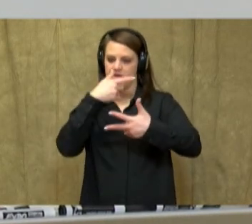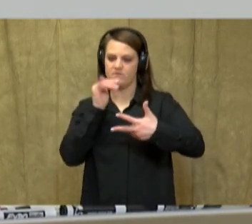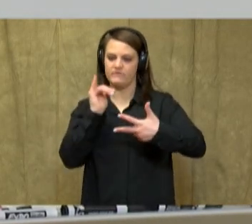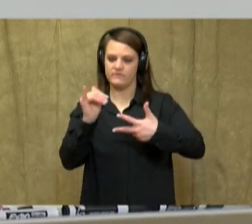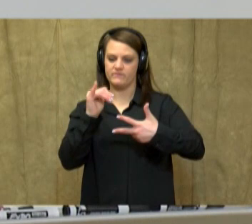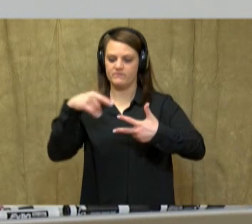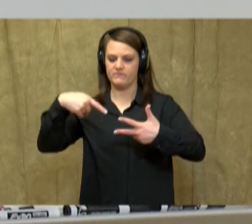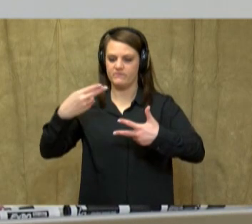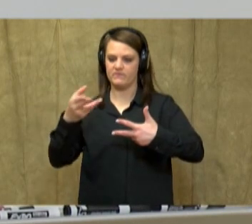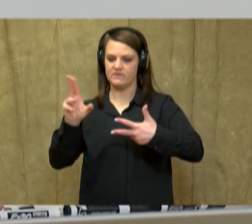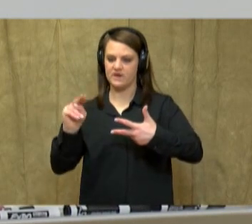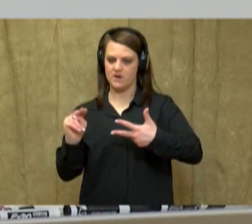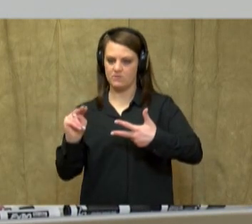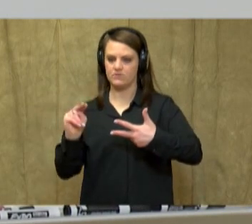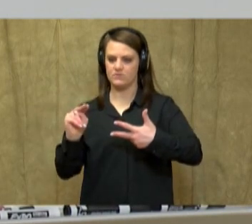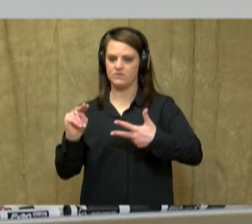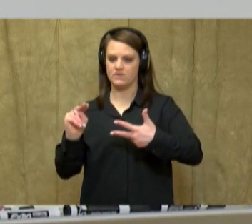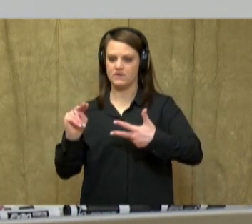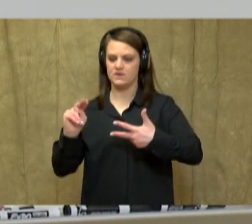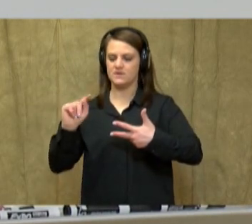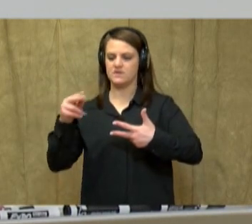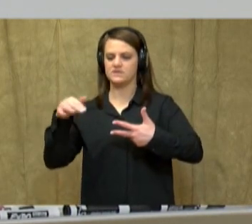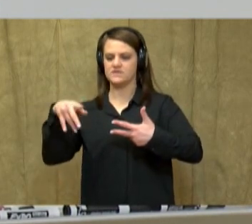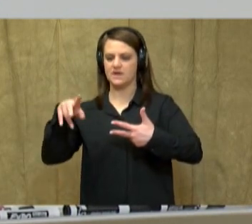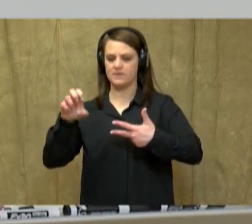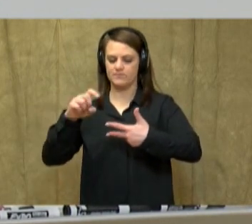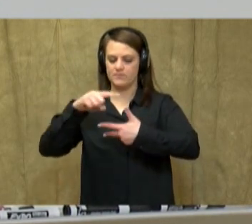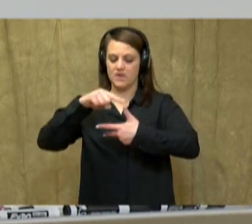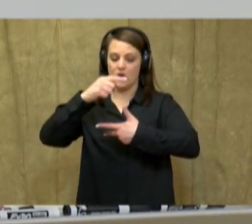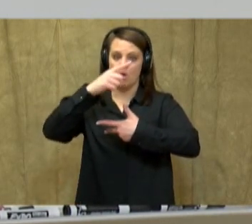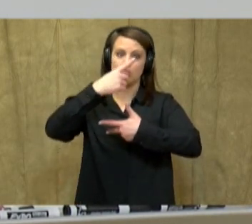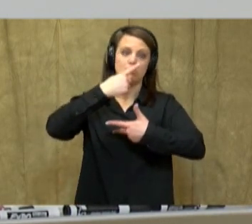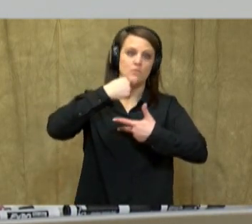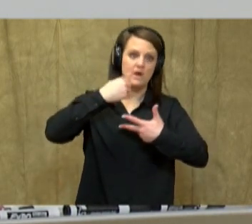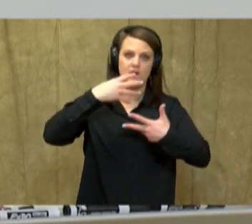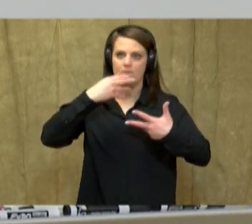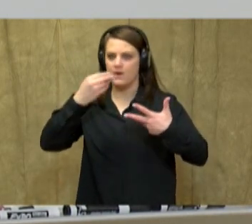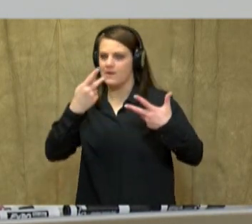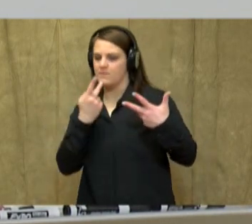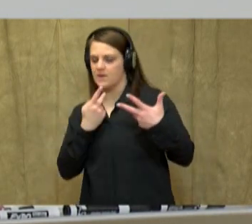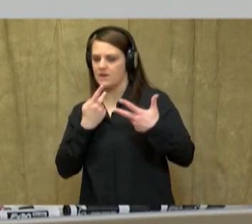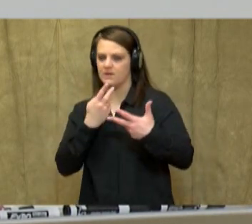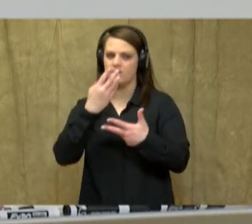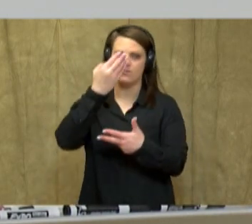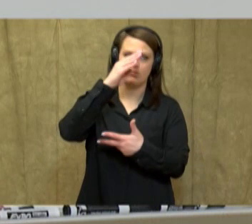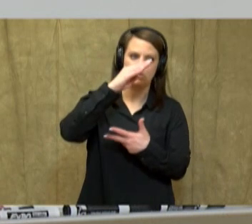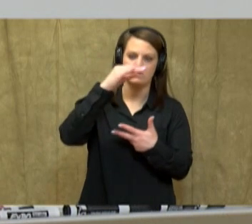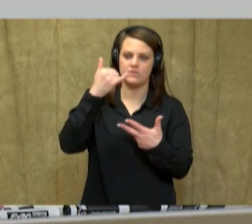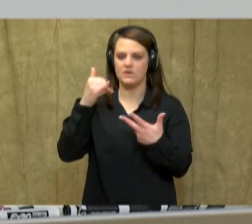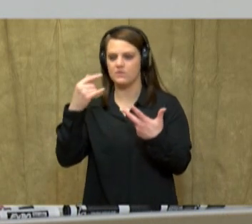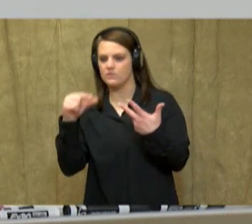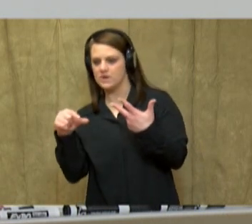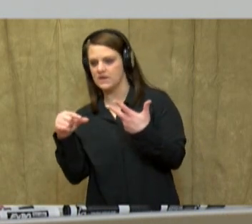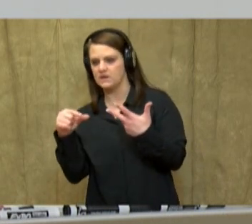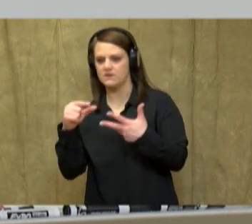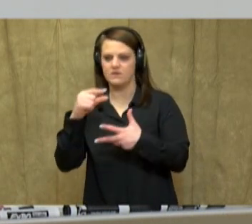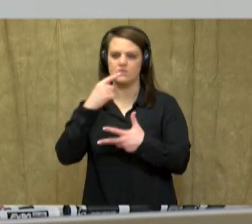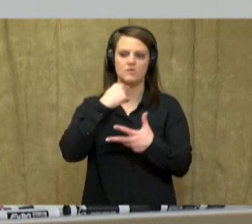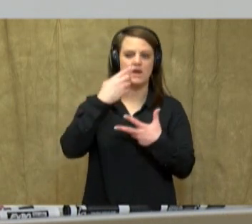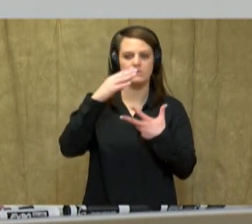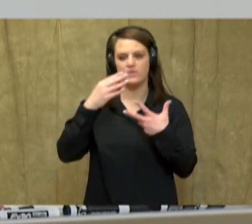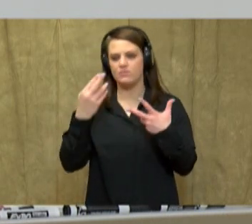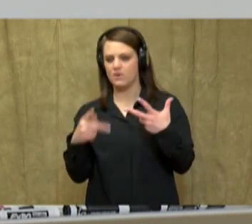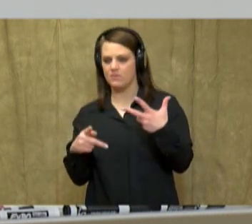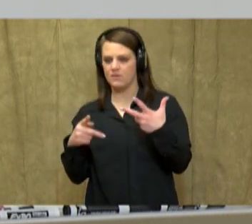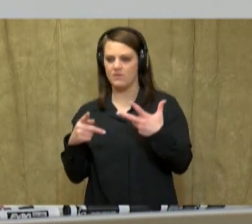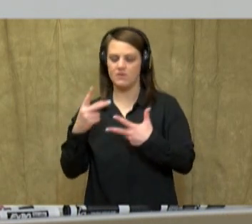might be red, white, and pink, blue, yellow, and green, red, blue, and purple,